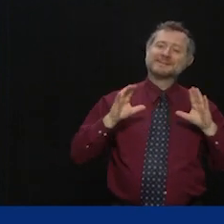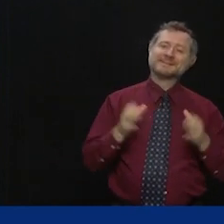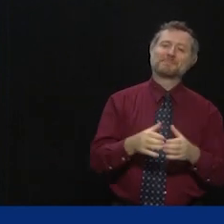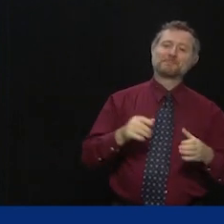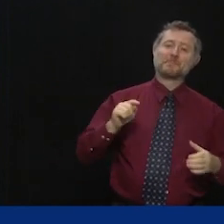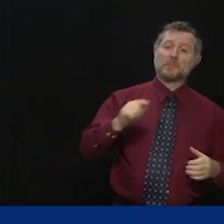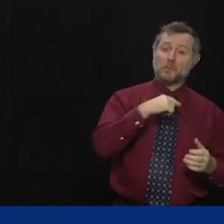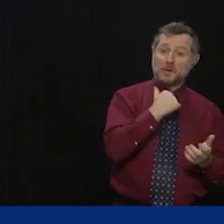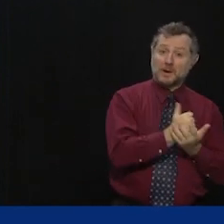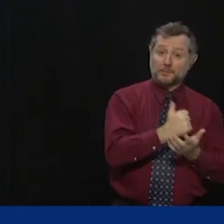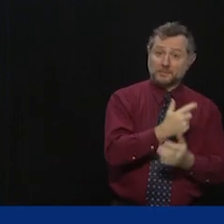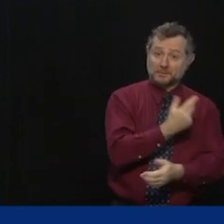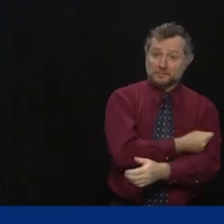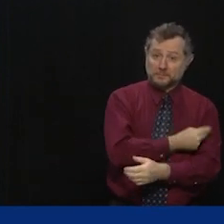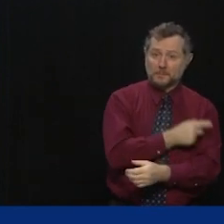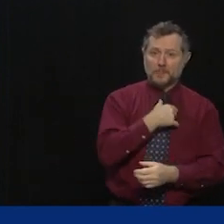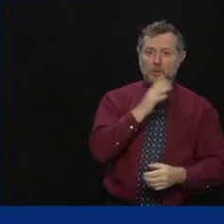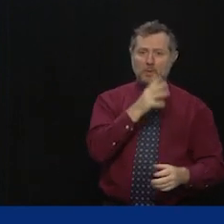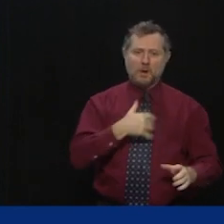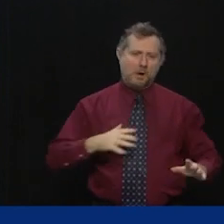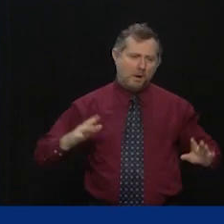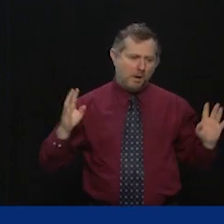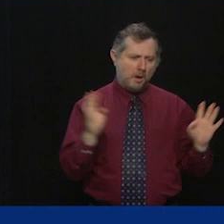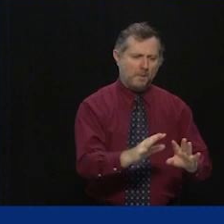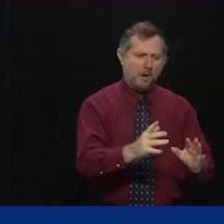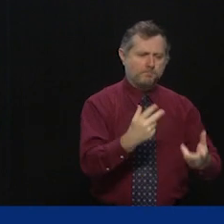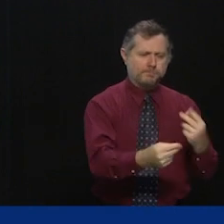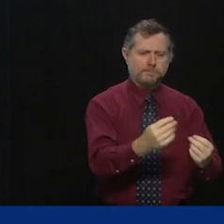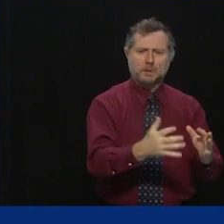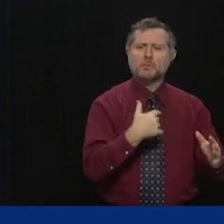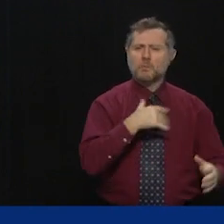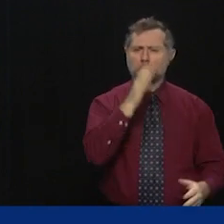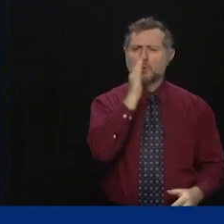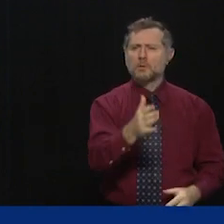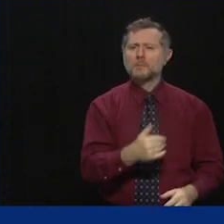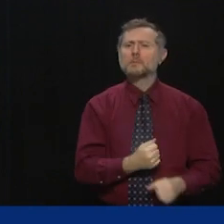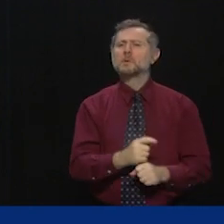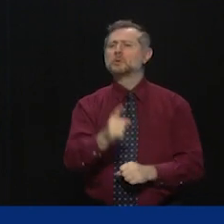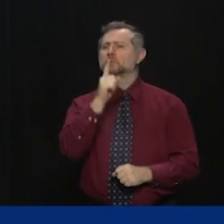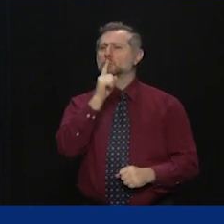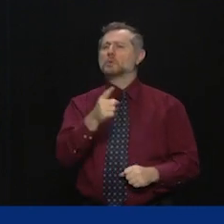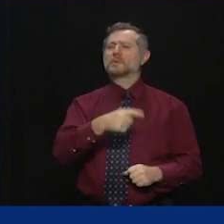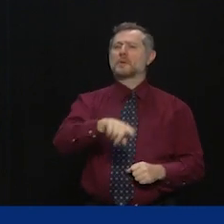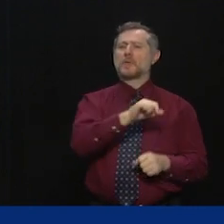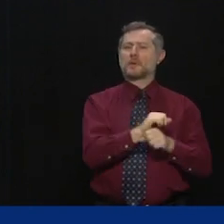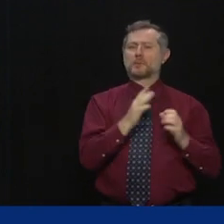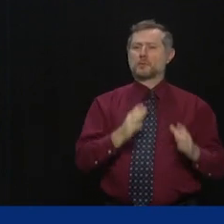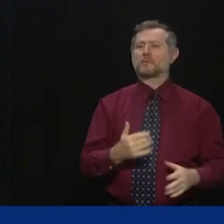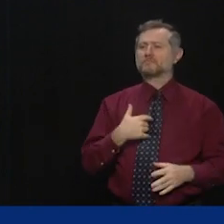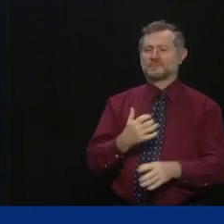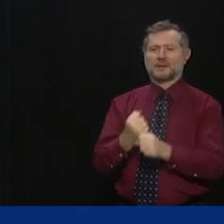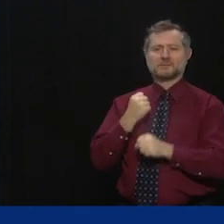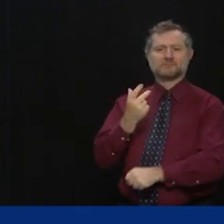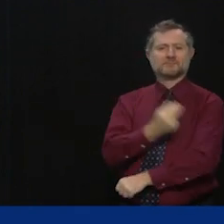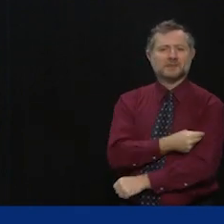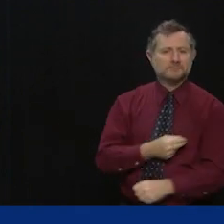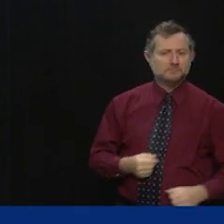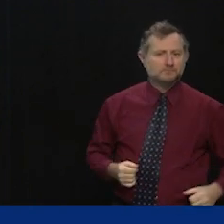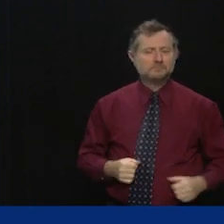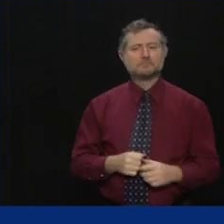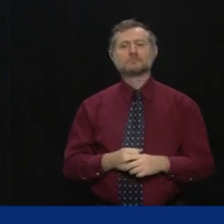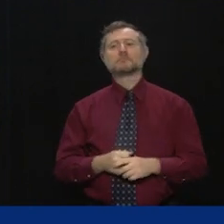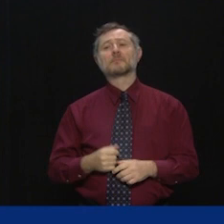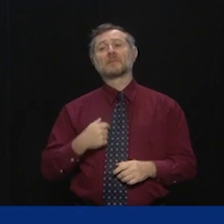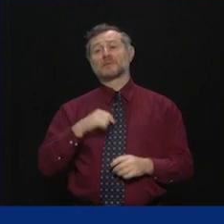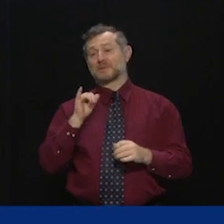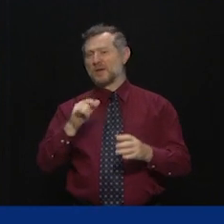been so responsive in terms of making sure their employees have not answered our call, our requirement that they